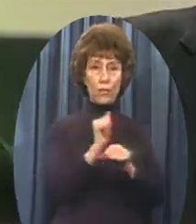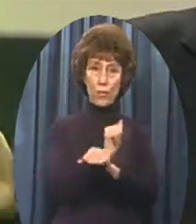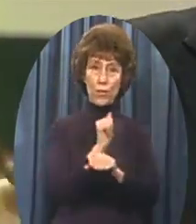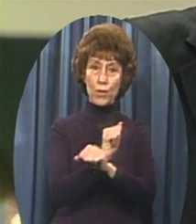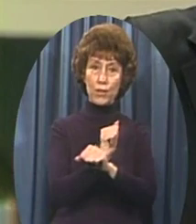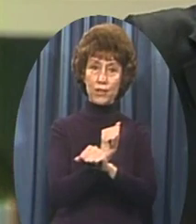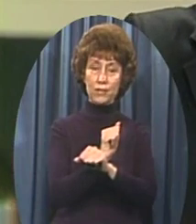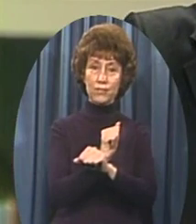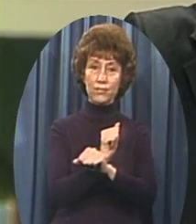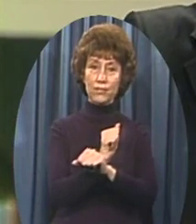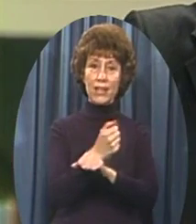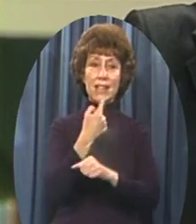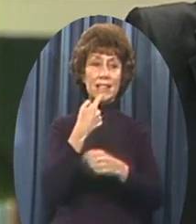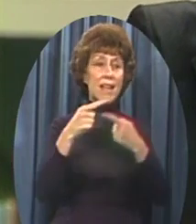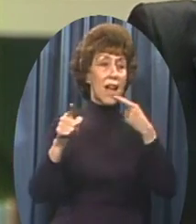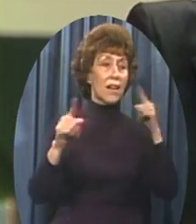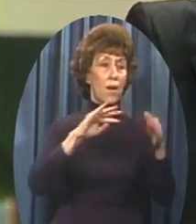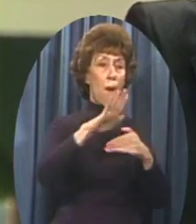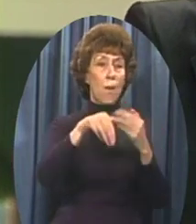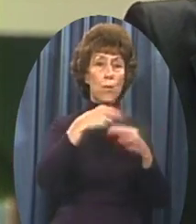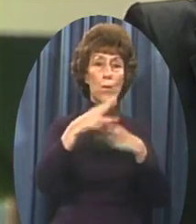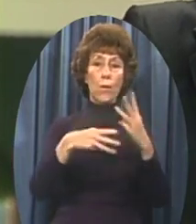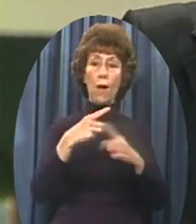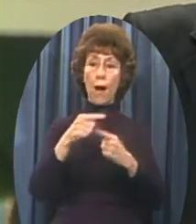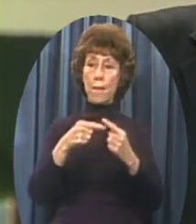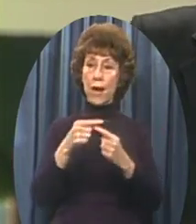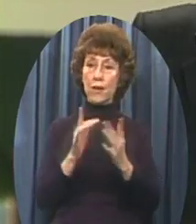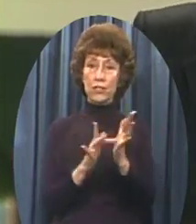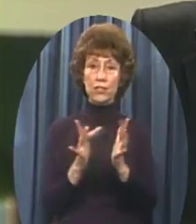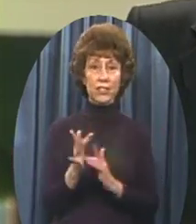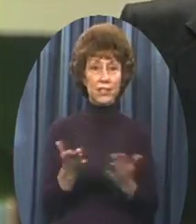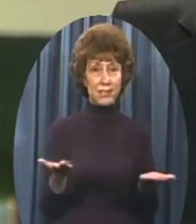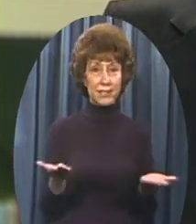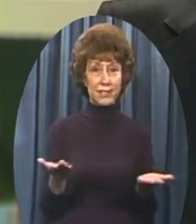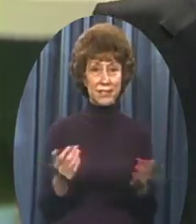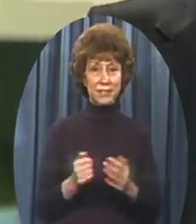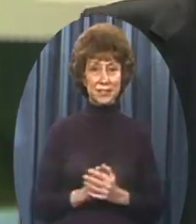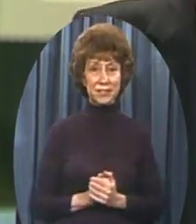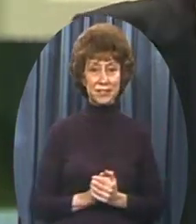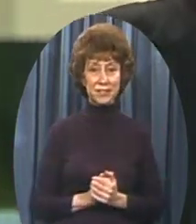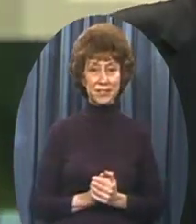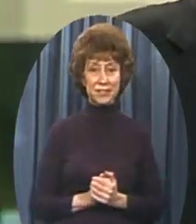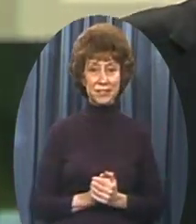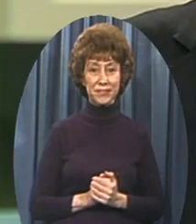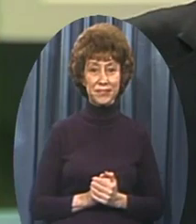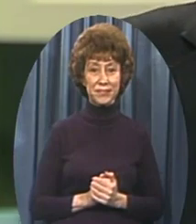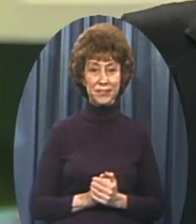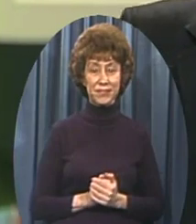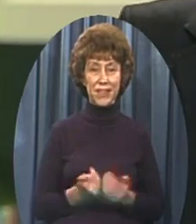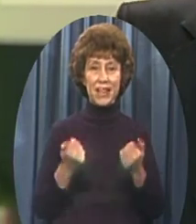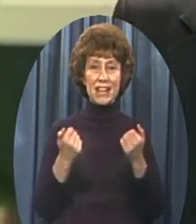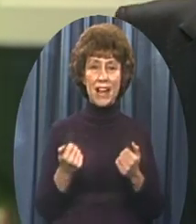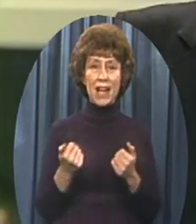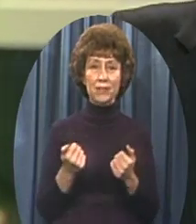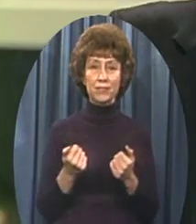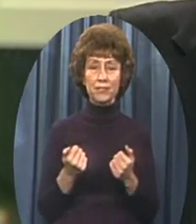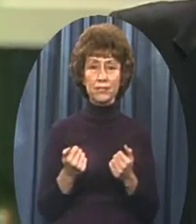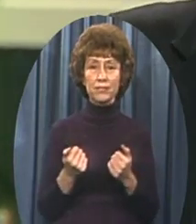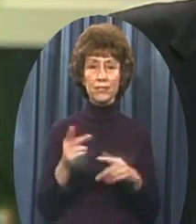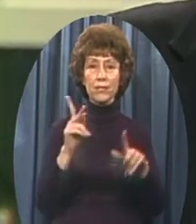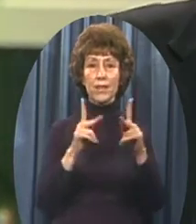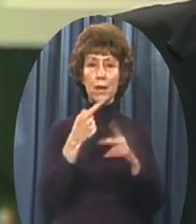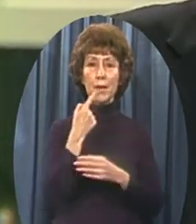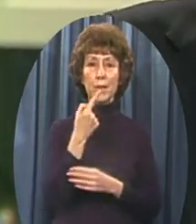about Jesus. Let's bow our heads in prayer. And while every head is bowed, how many of you will say, Pastor,